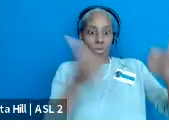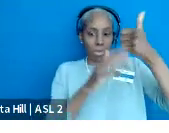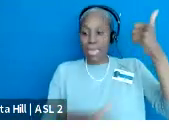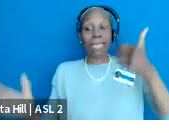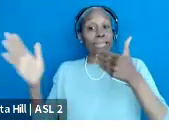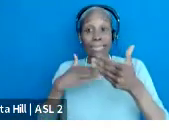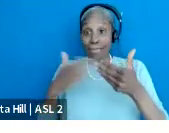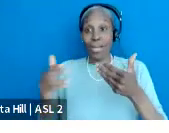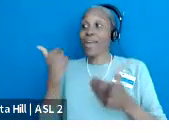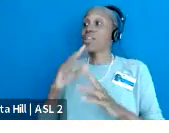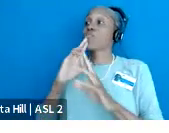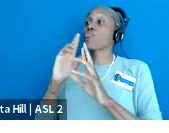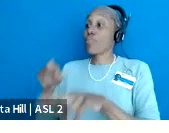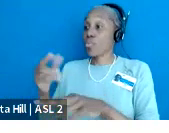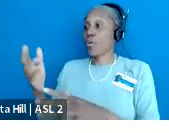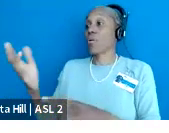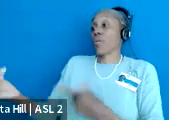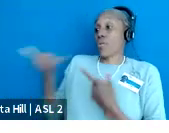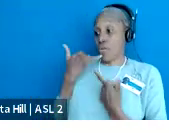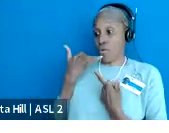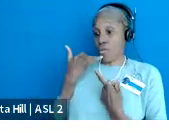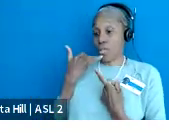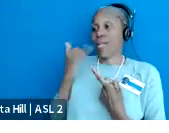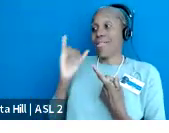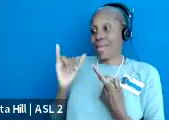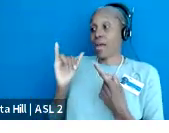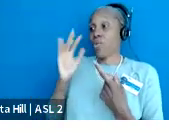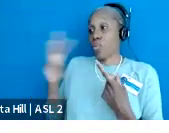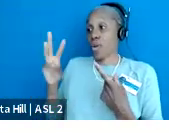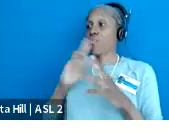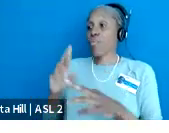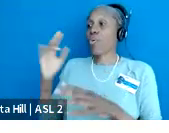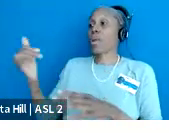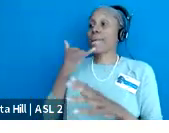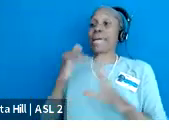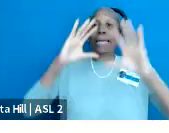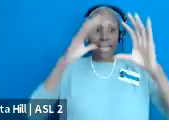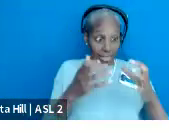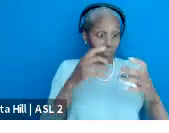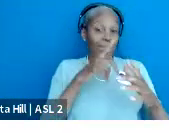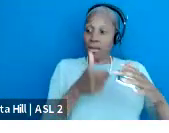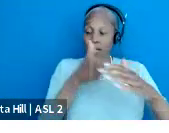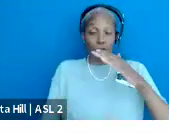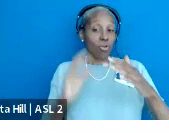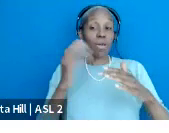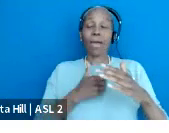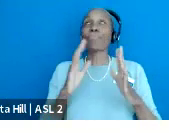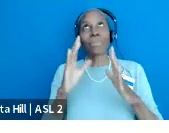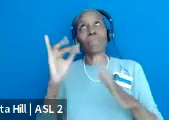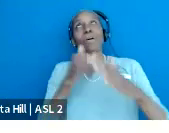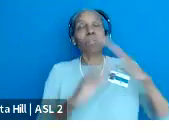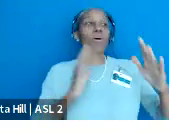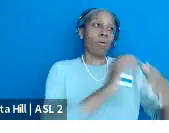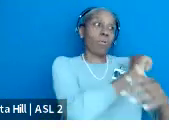matter what, any report that comes to our hotline, any call or any web report, it gets classified. And if it's not under our, if it's under our